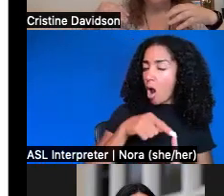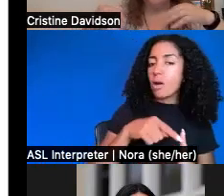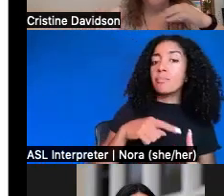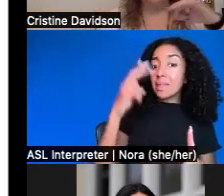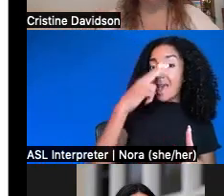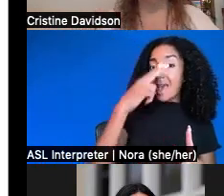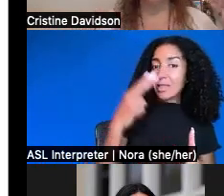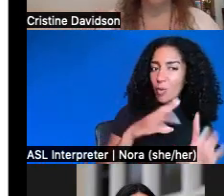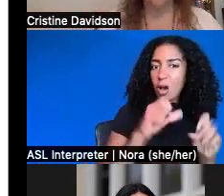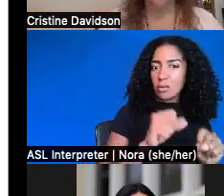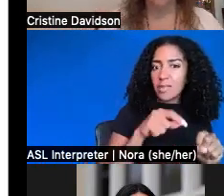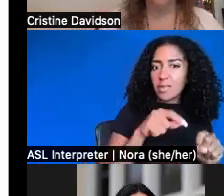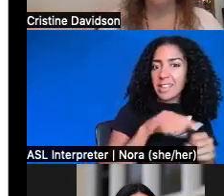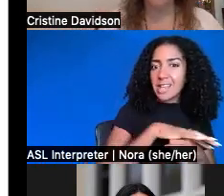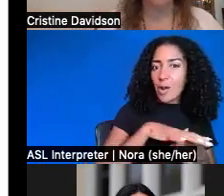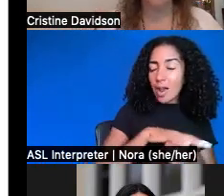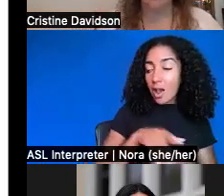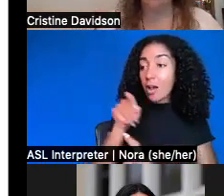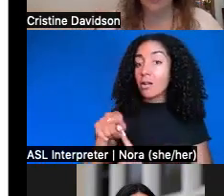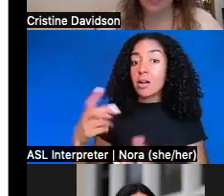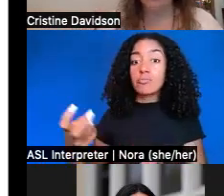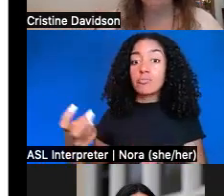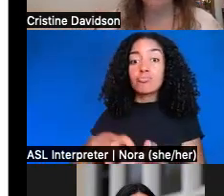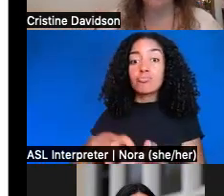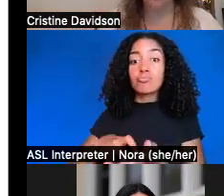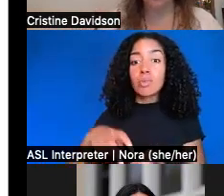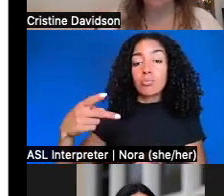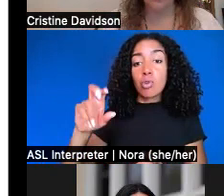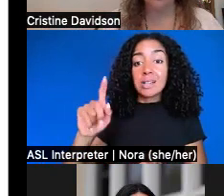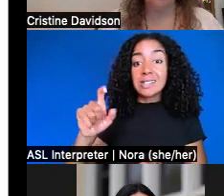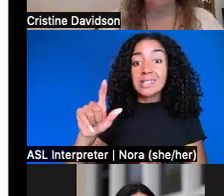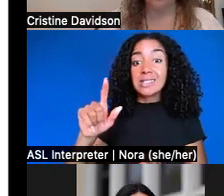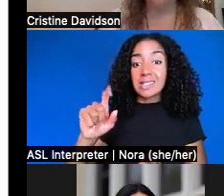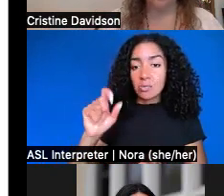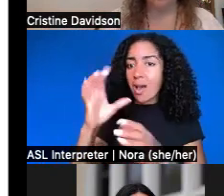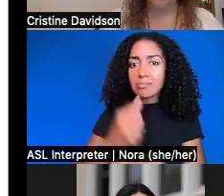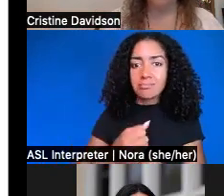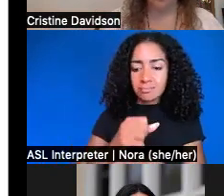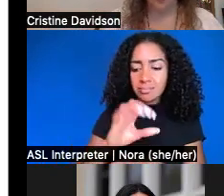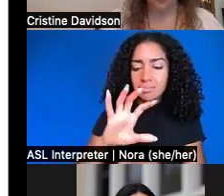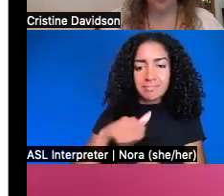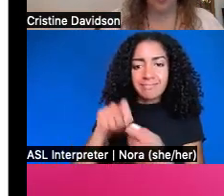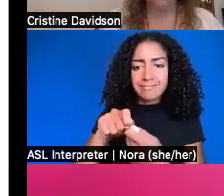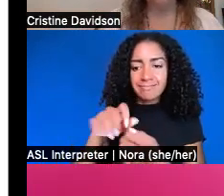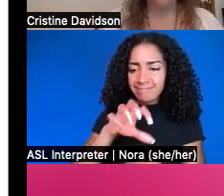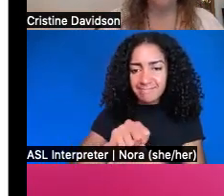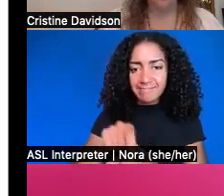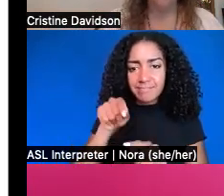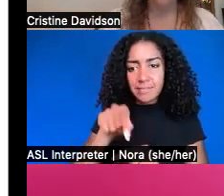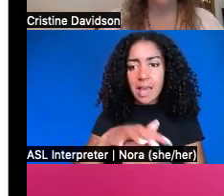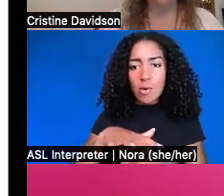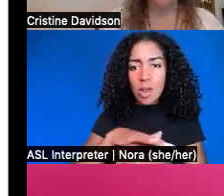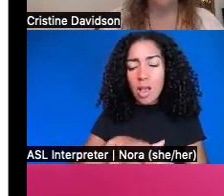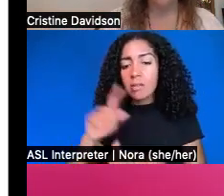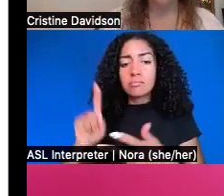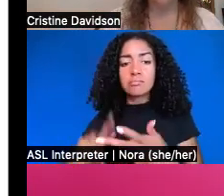So they had their own internal, because it was about money. There's so much money involved in opening up these boarding schools, but there's